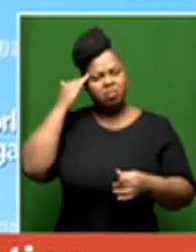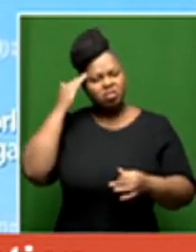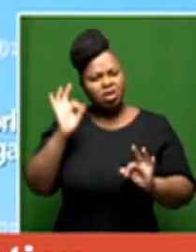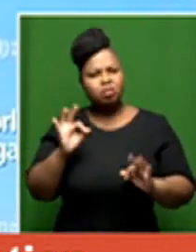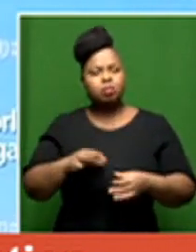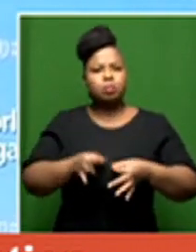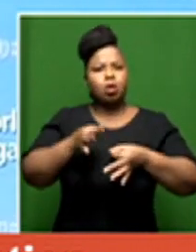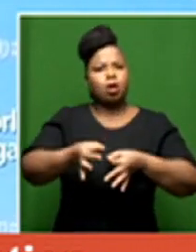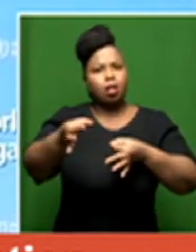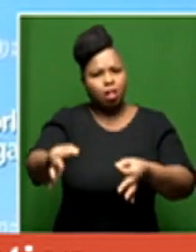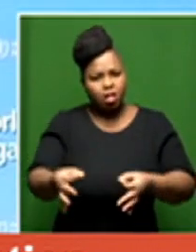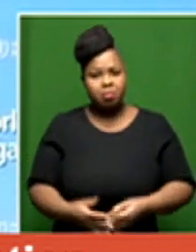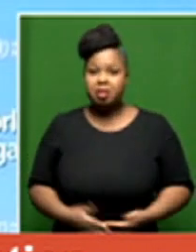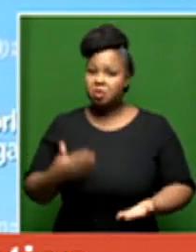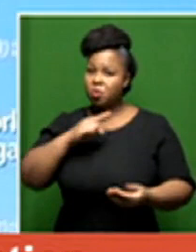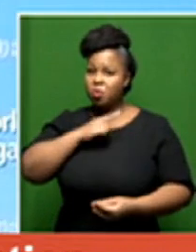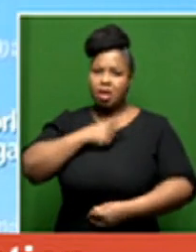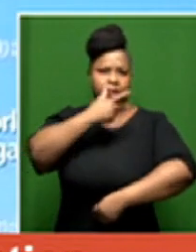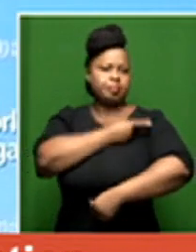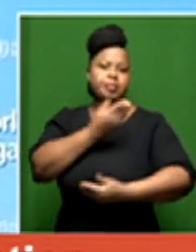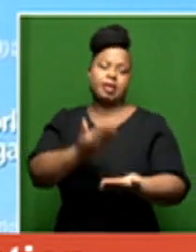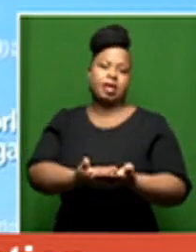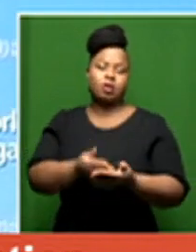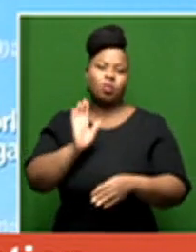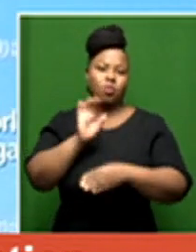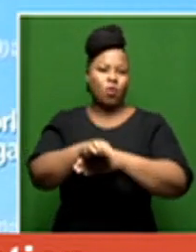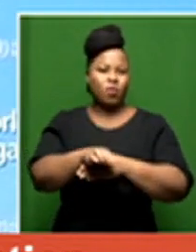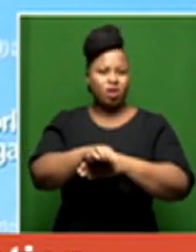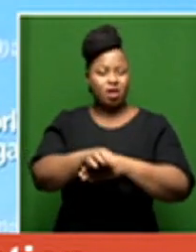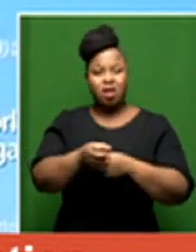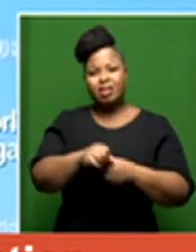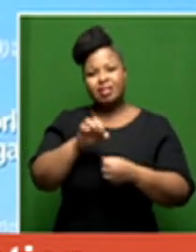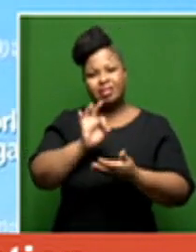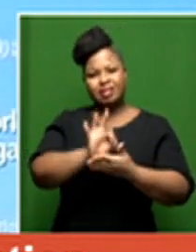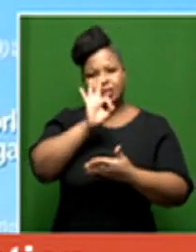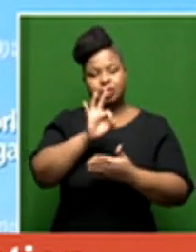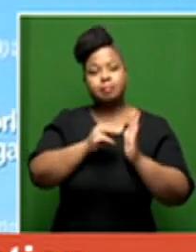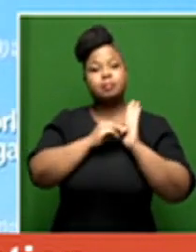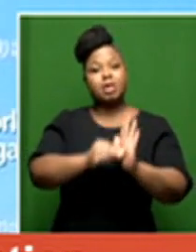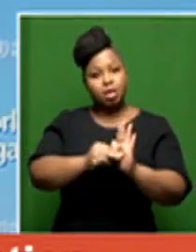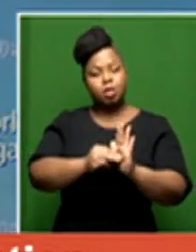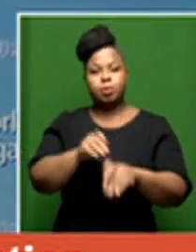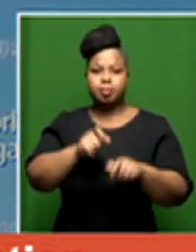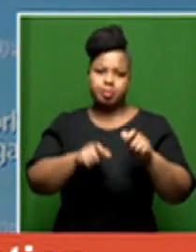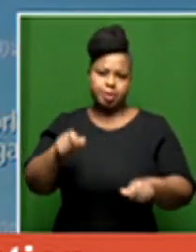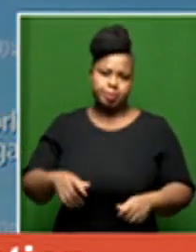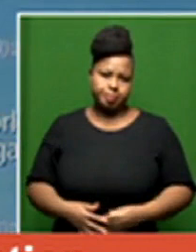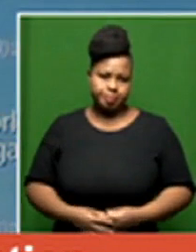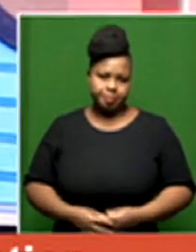postponed, which would have immunized more than 13 million